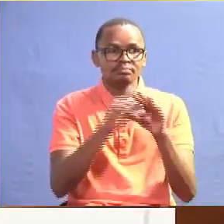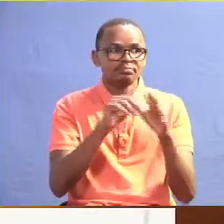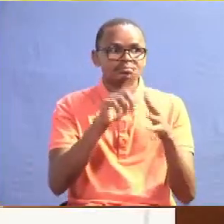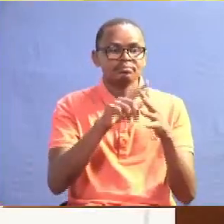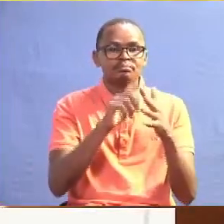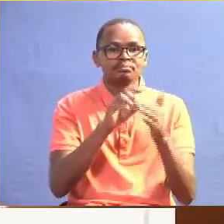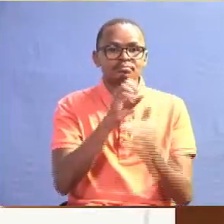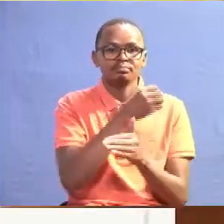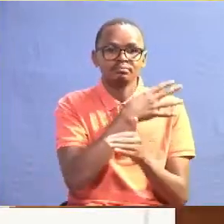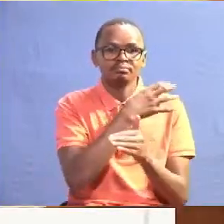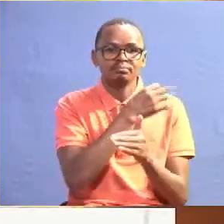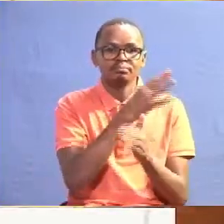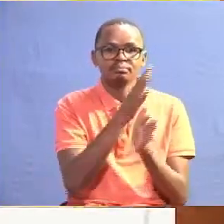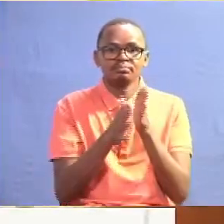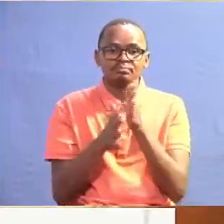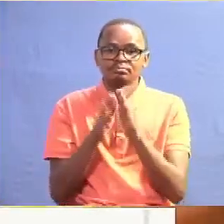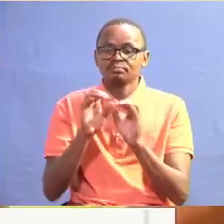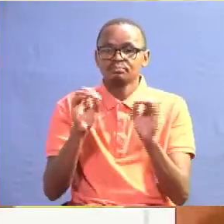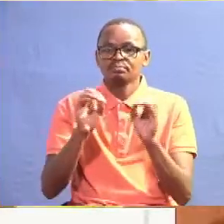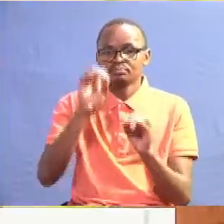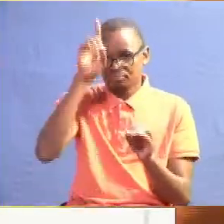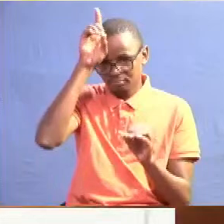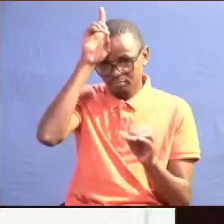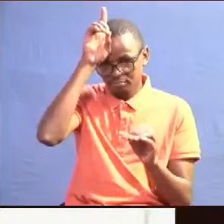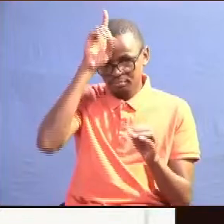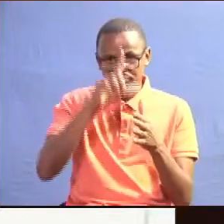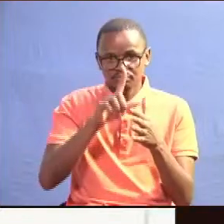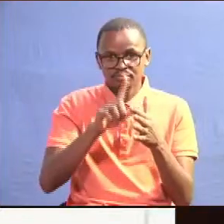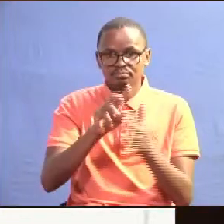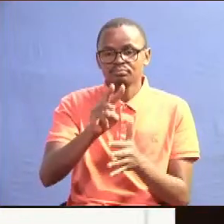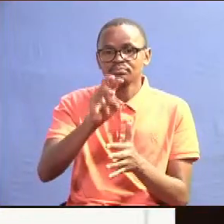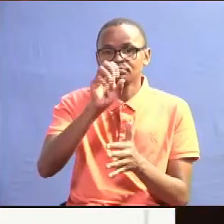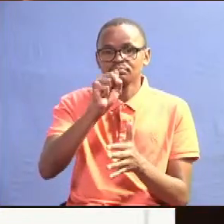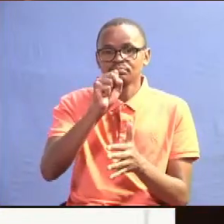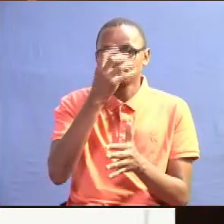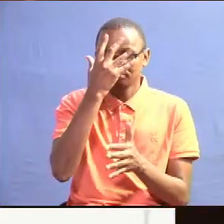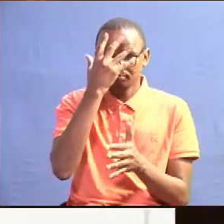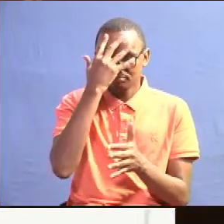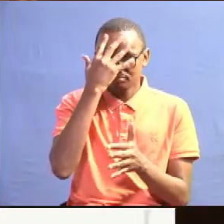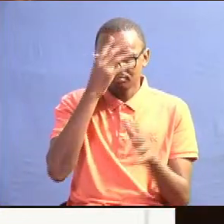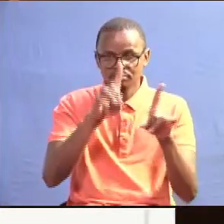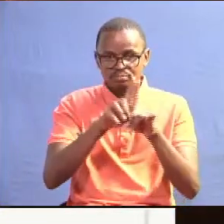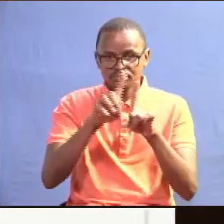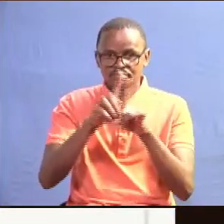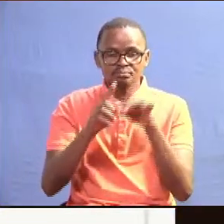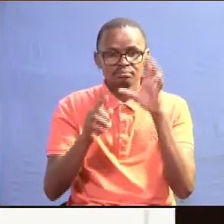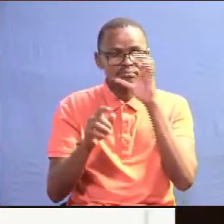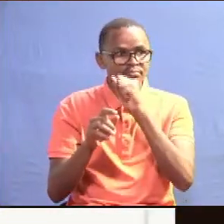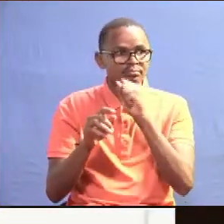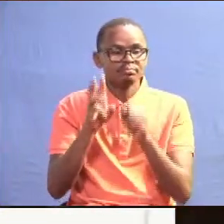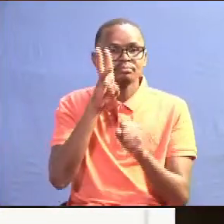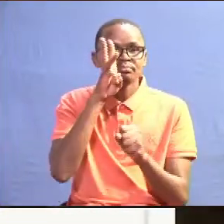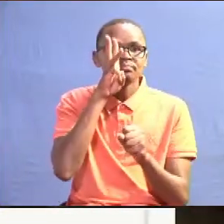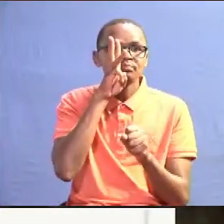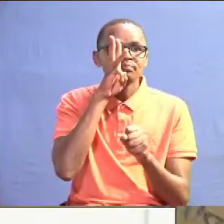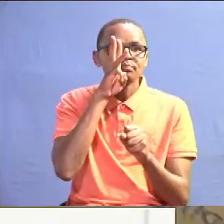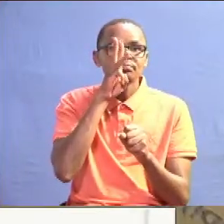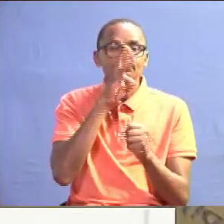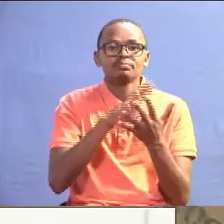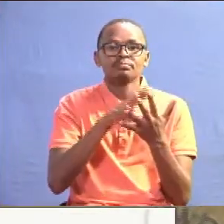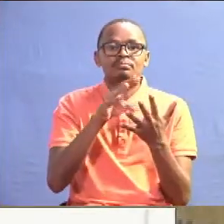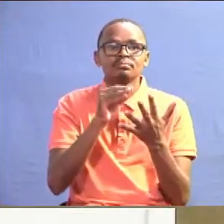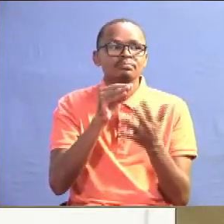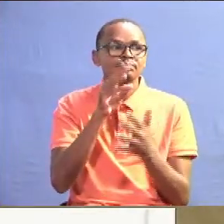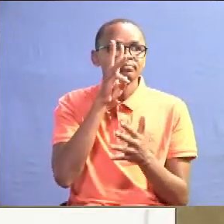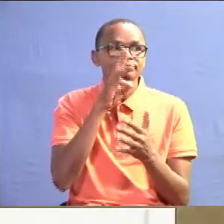lamented that the unpreparedness of the Nyahururu firefighters was shameful as the engine lacked water to help put out the fire.